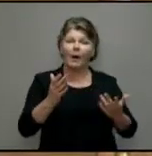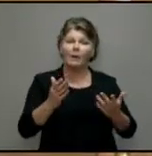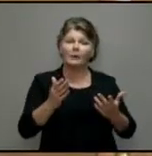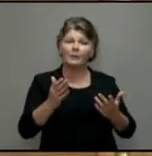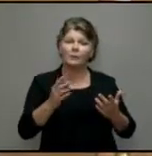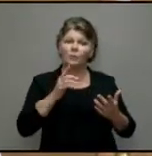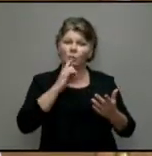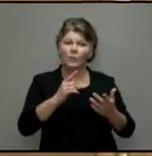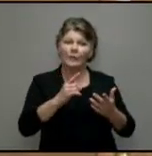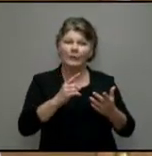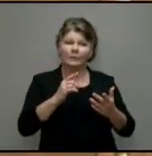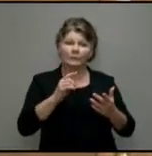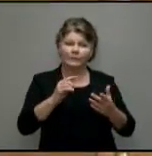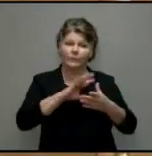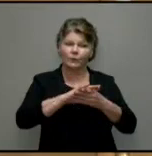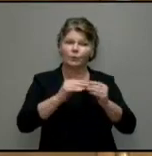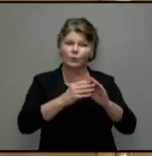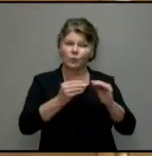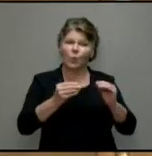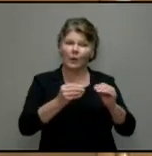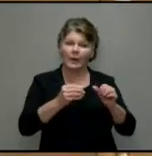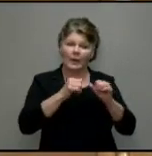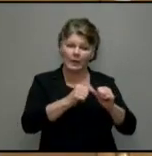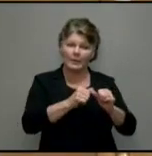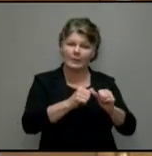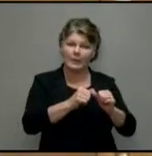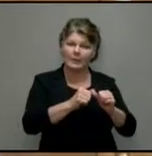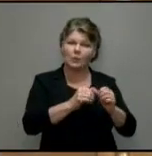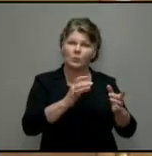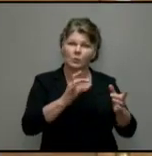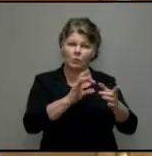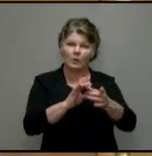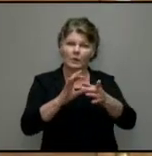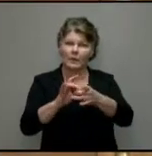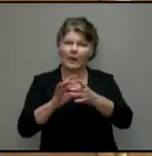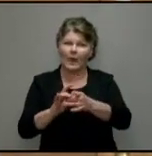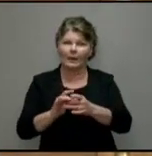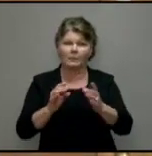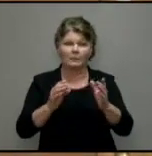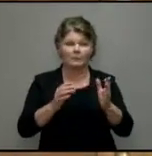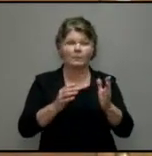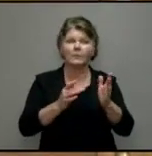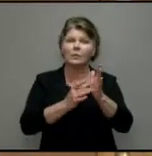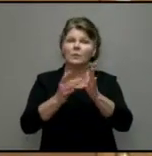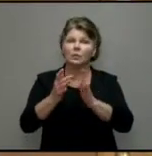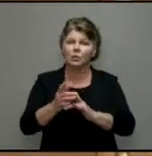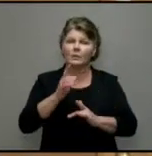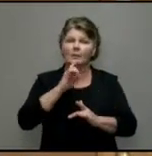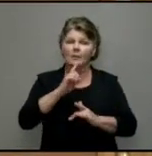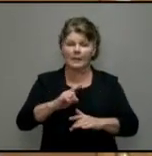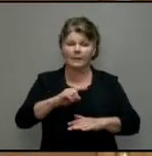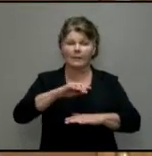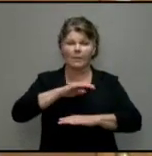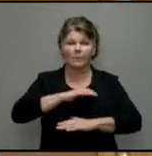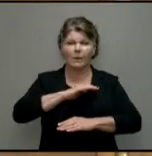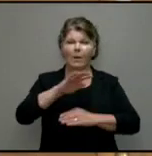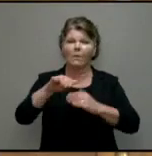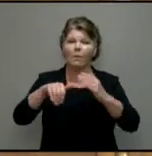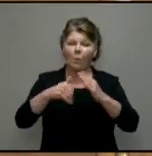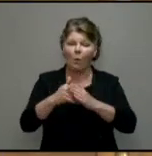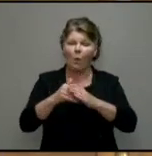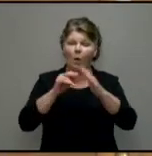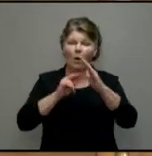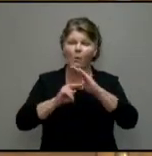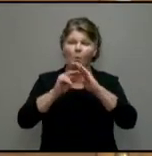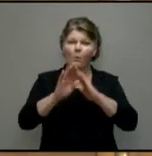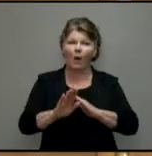prophecies of the Messiah. The story of Jesus as the fulfillment of every prophecy to the evidence